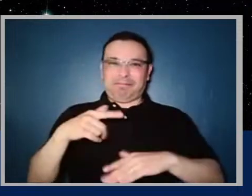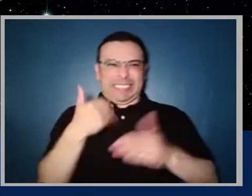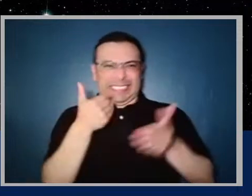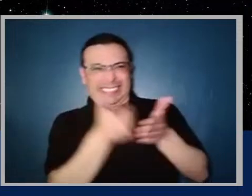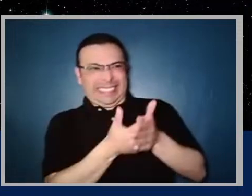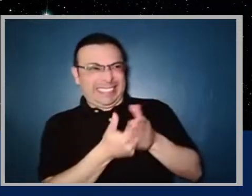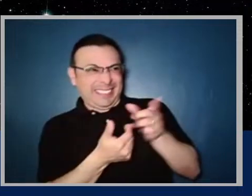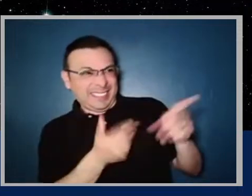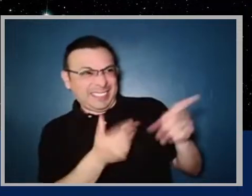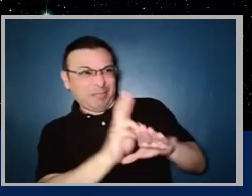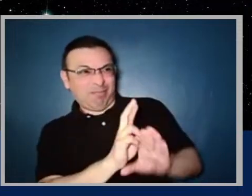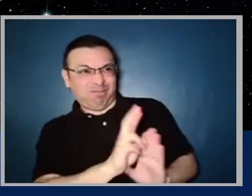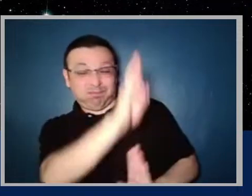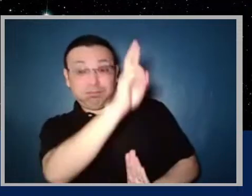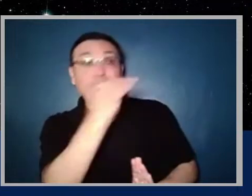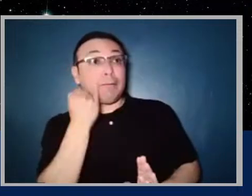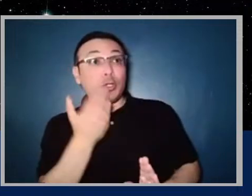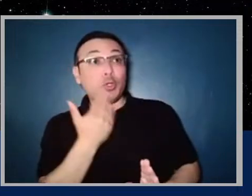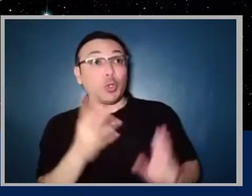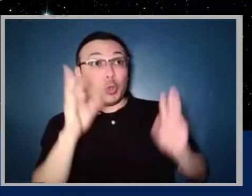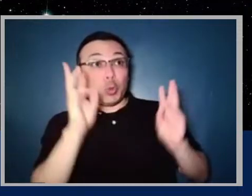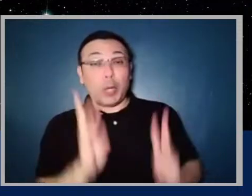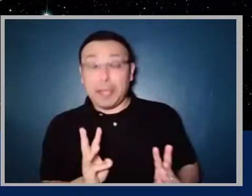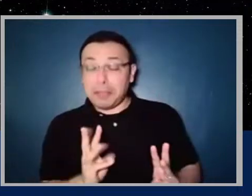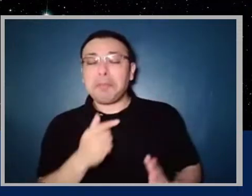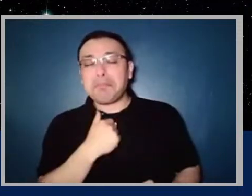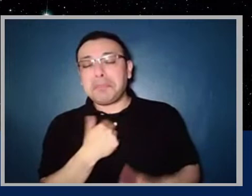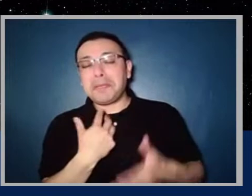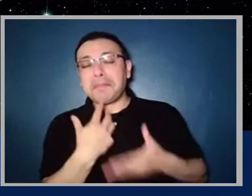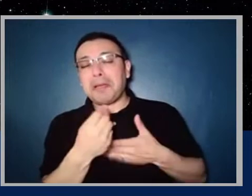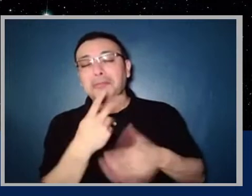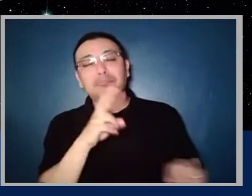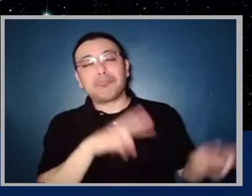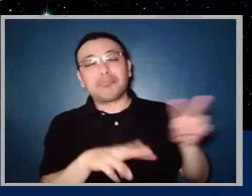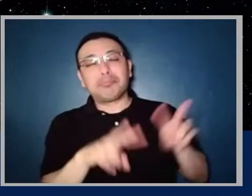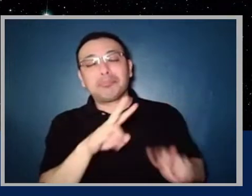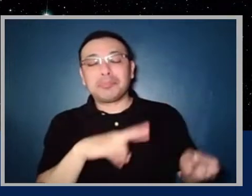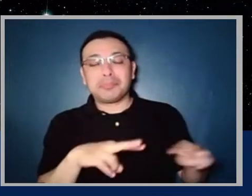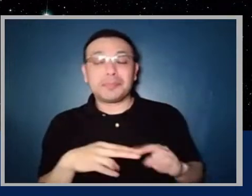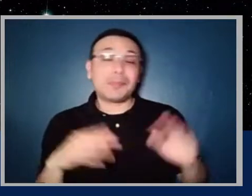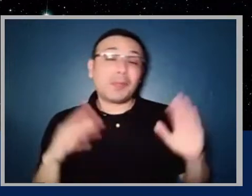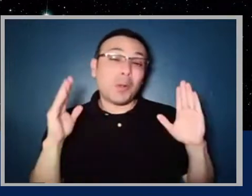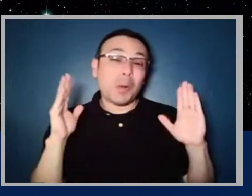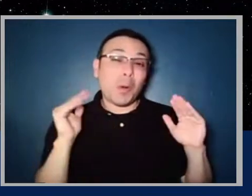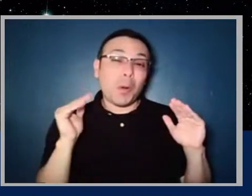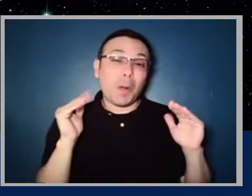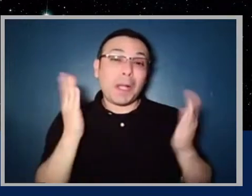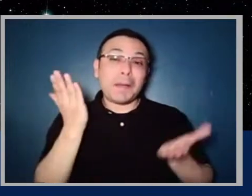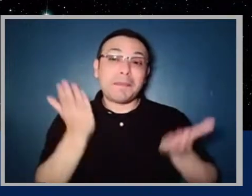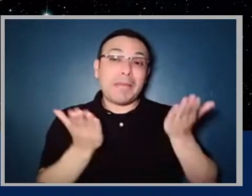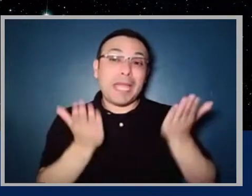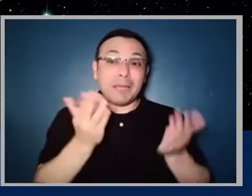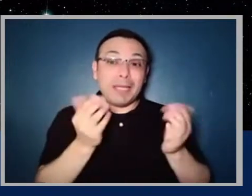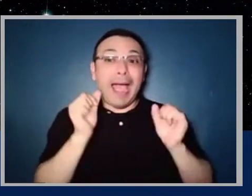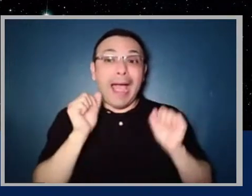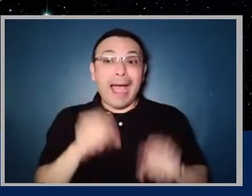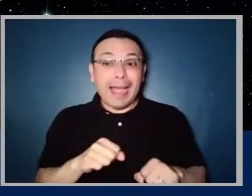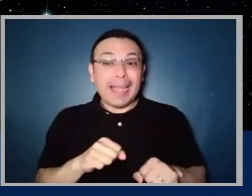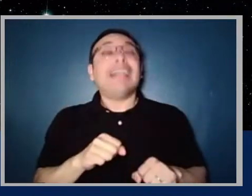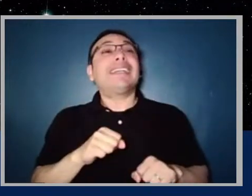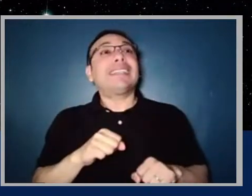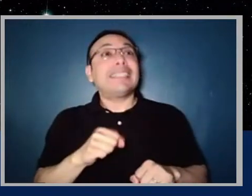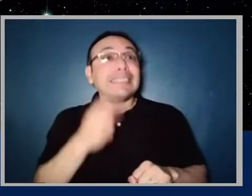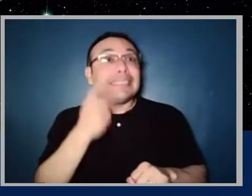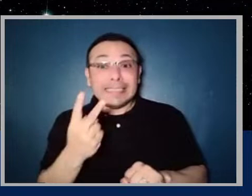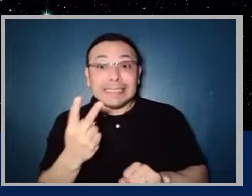go outside and watch it. So looking forward to seeing that. I'm hoping that maybe I'll be able to go outside and wave to the crew as they